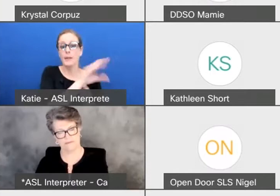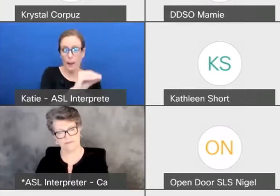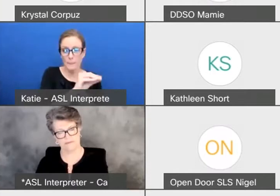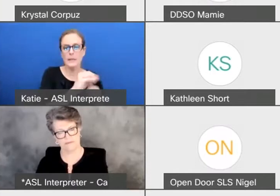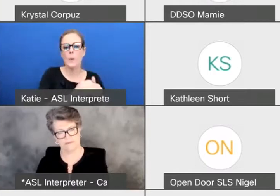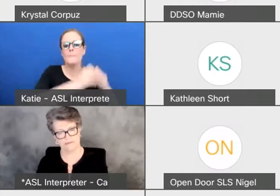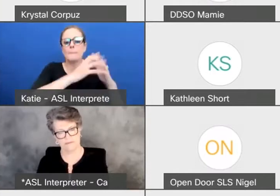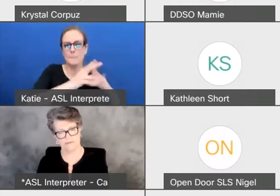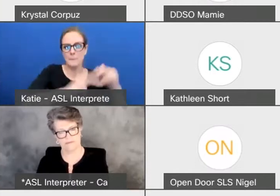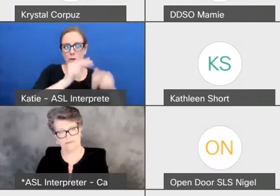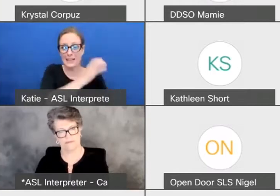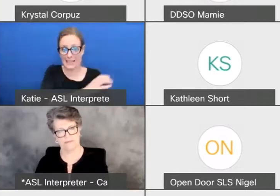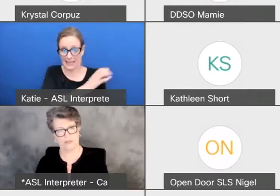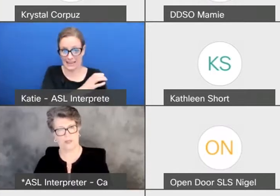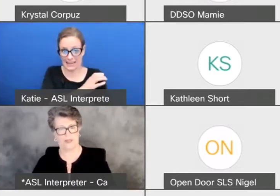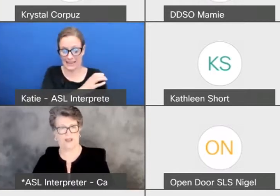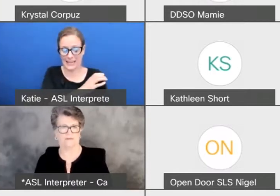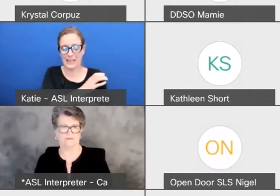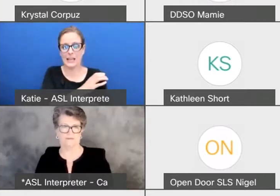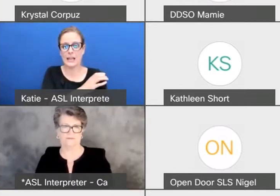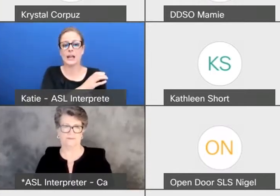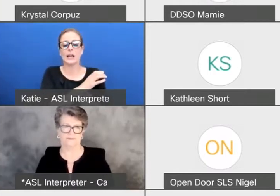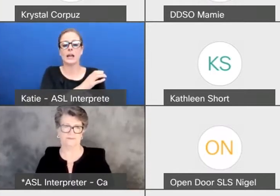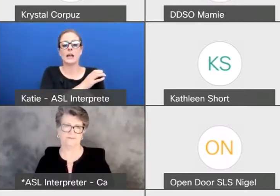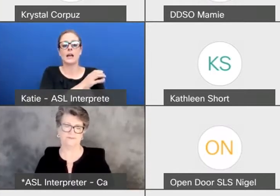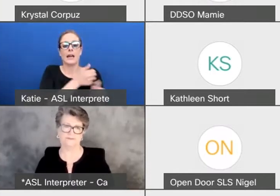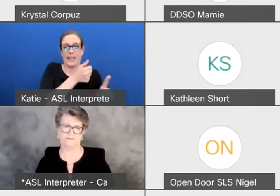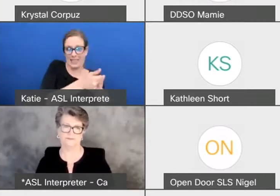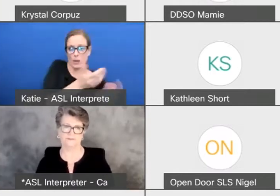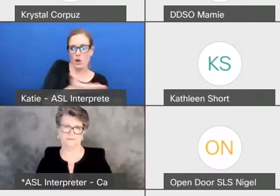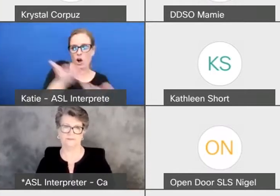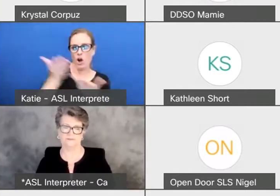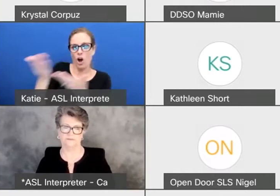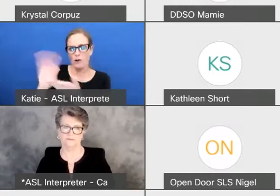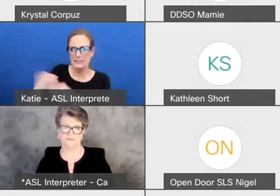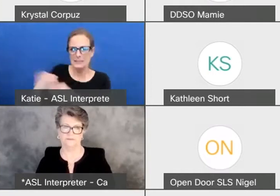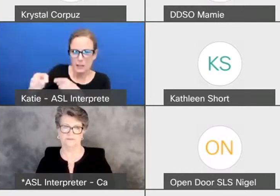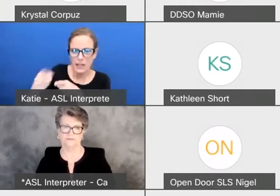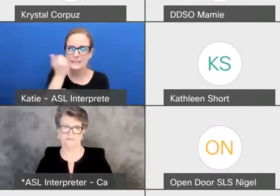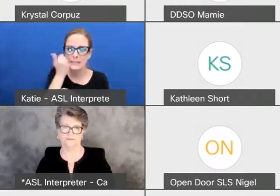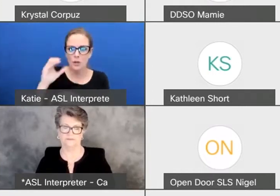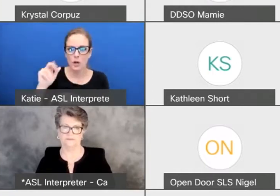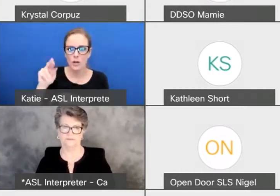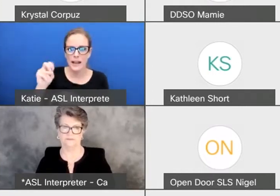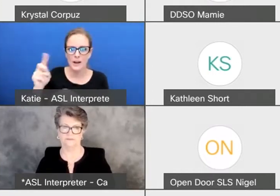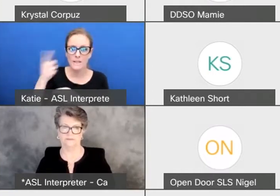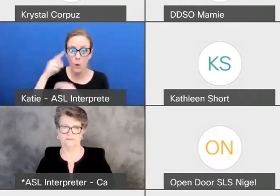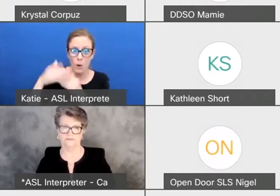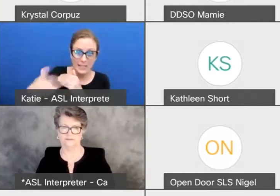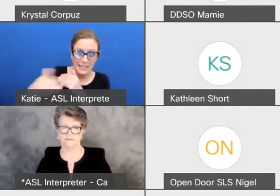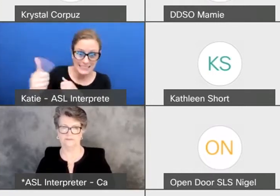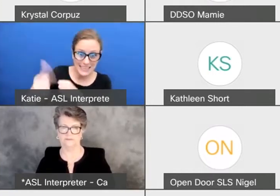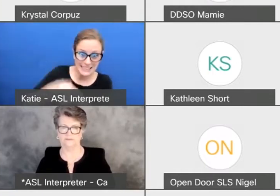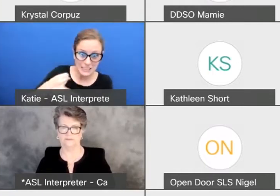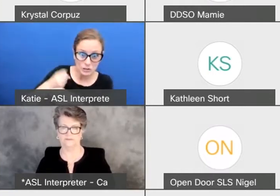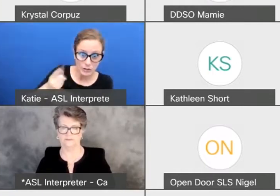the financing is that they would offer specialized dental care for the next 10 years, right? I think for That's